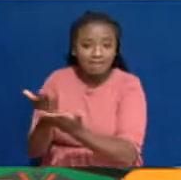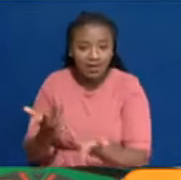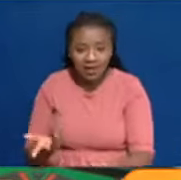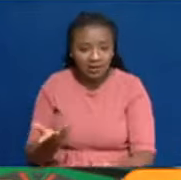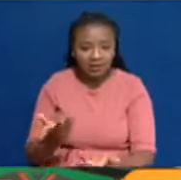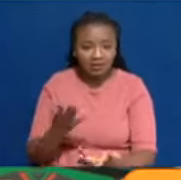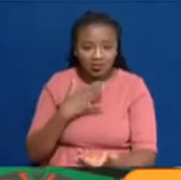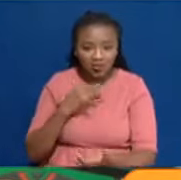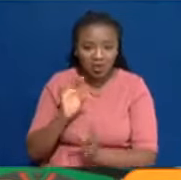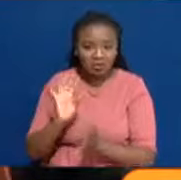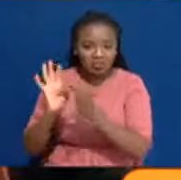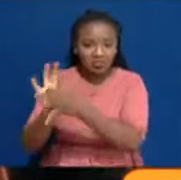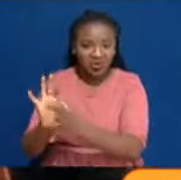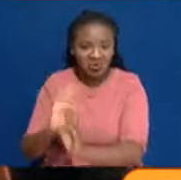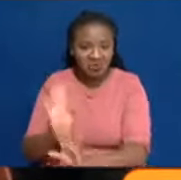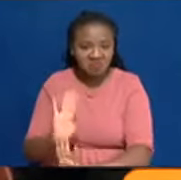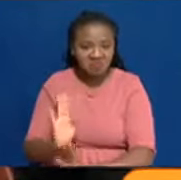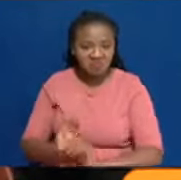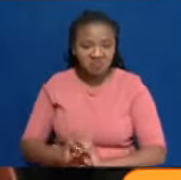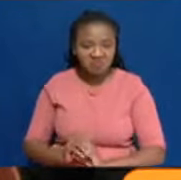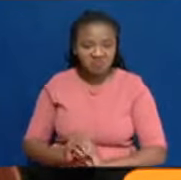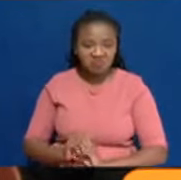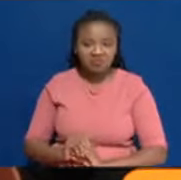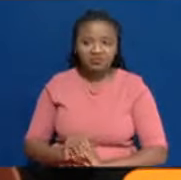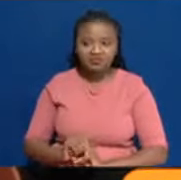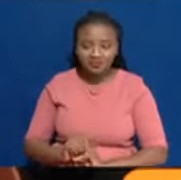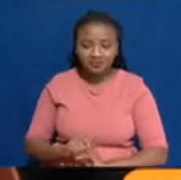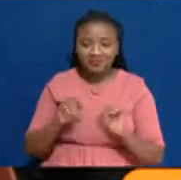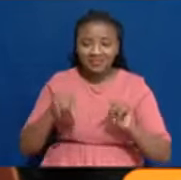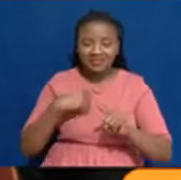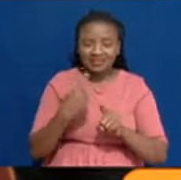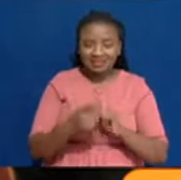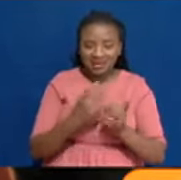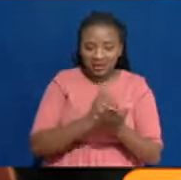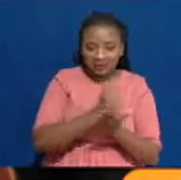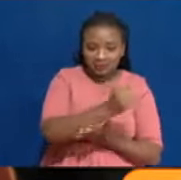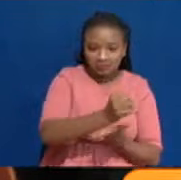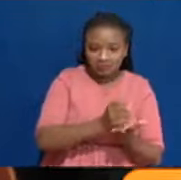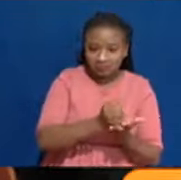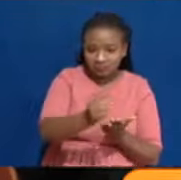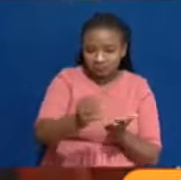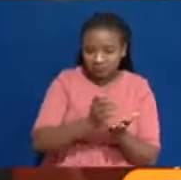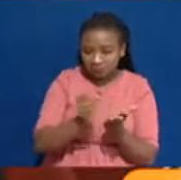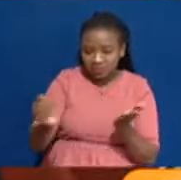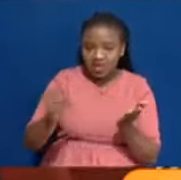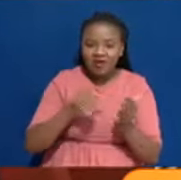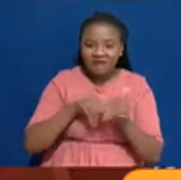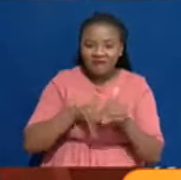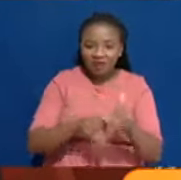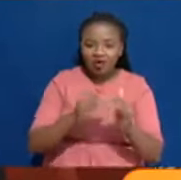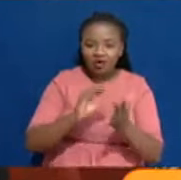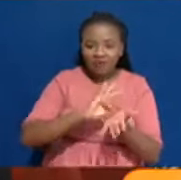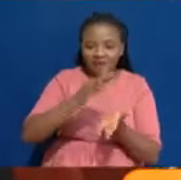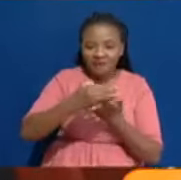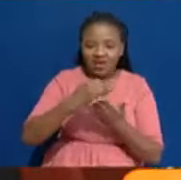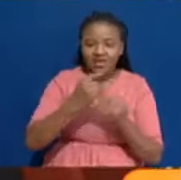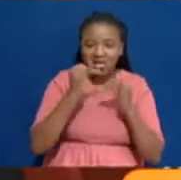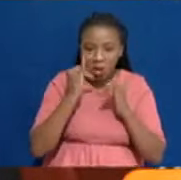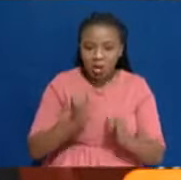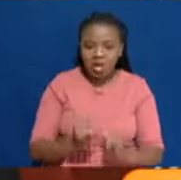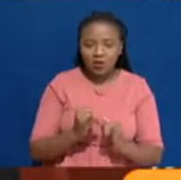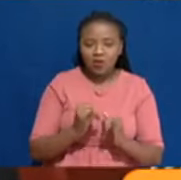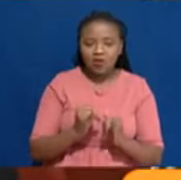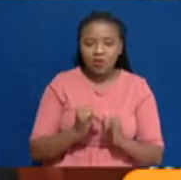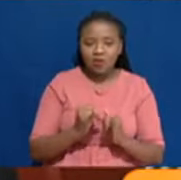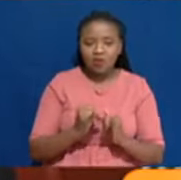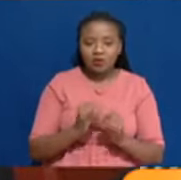showed interest at all. This year's placement takes place under the new funding model for higher education, a factor that